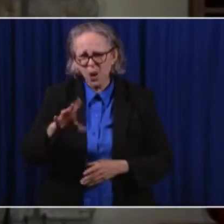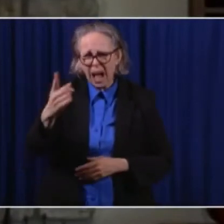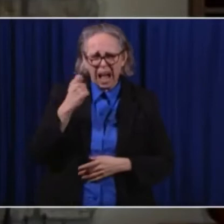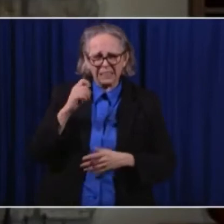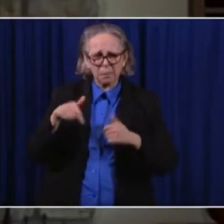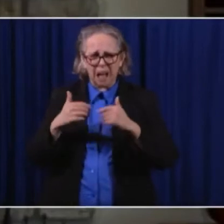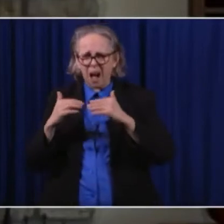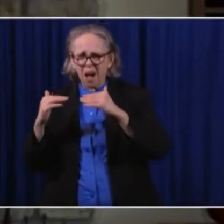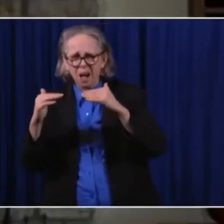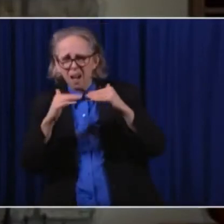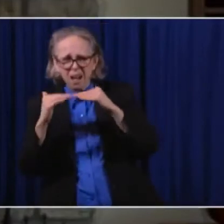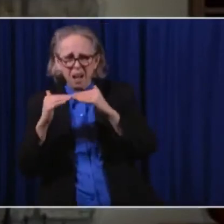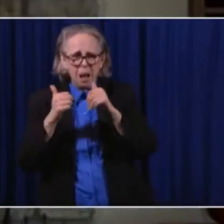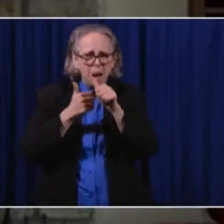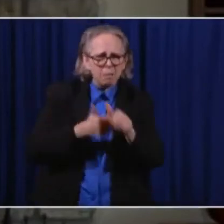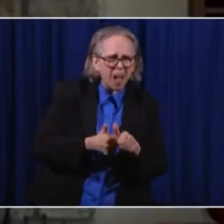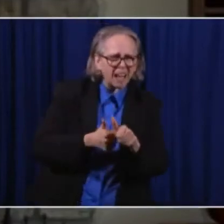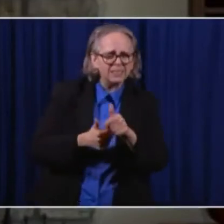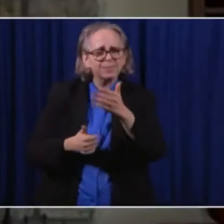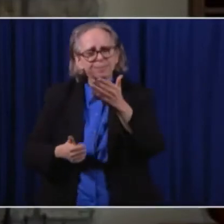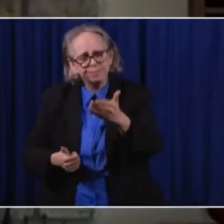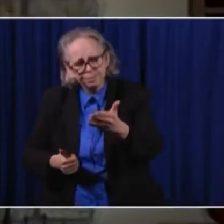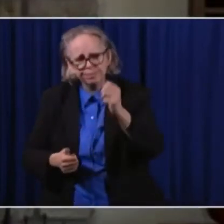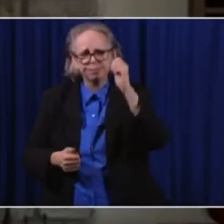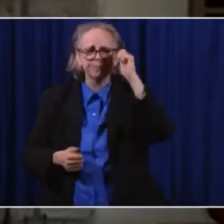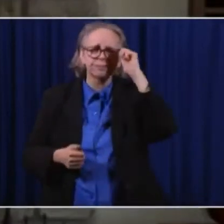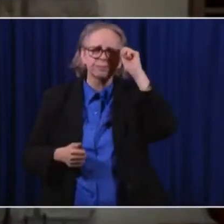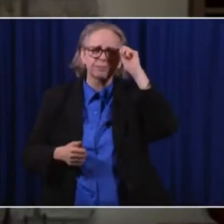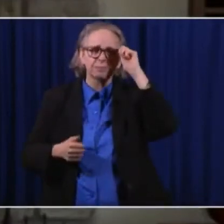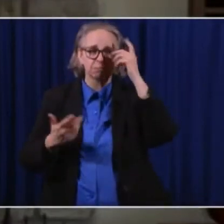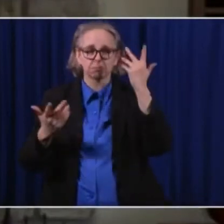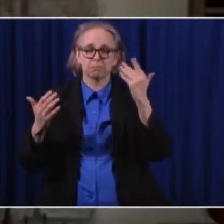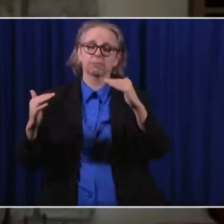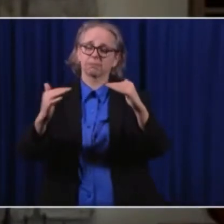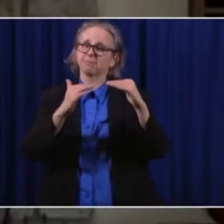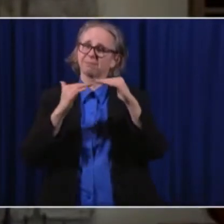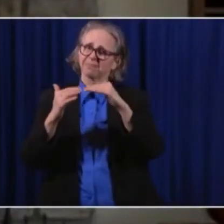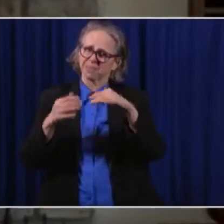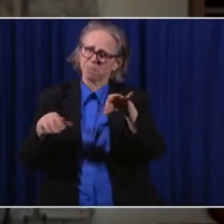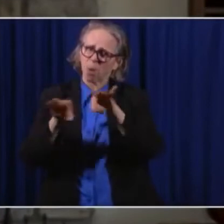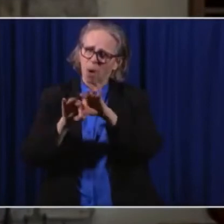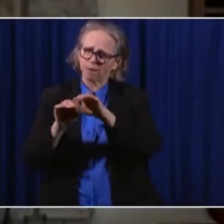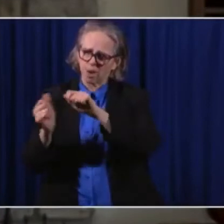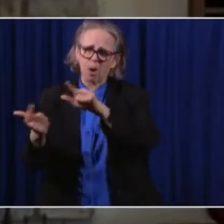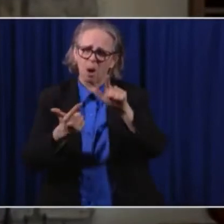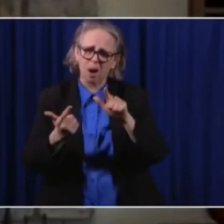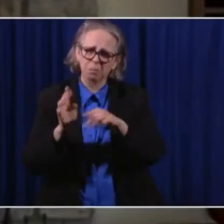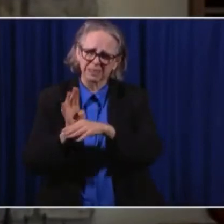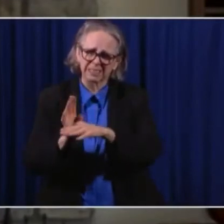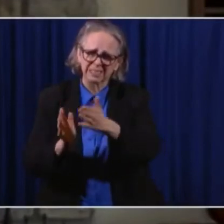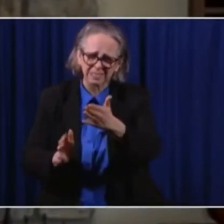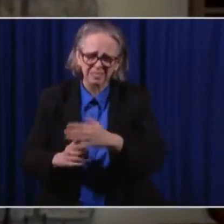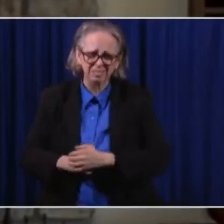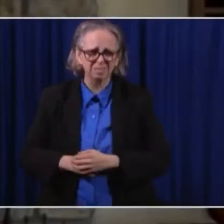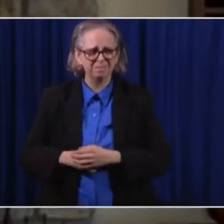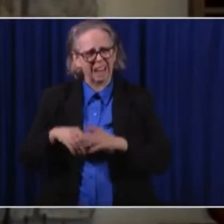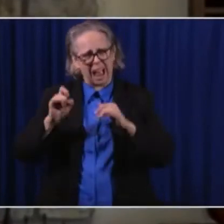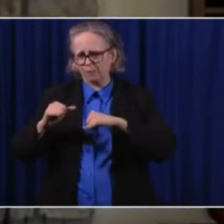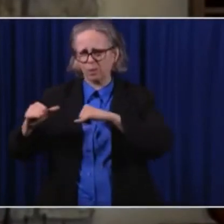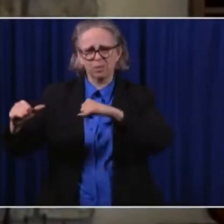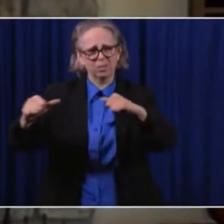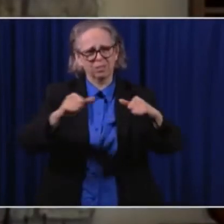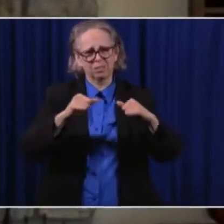mean, it's always important to have fairness. It's always important to be even-handed. And the